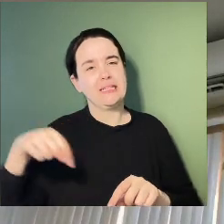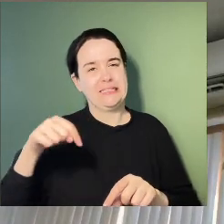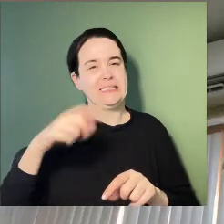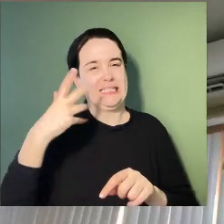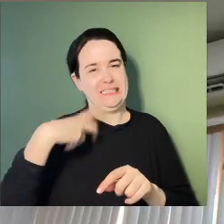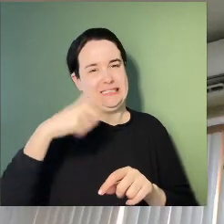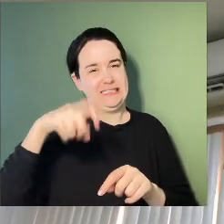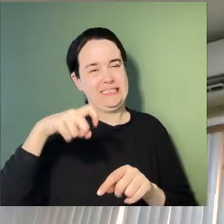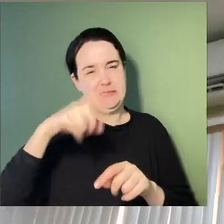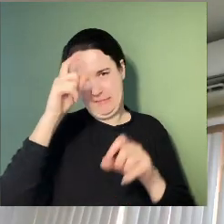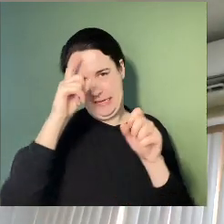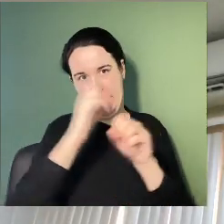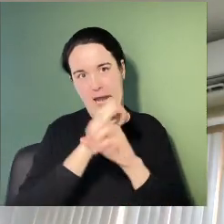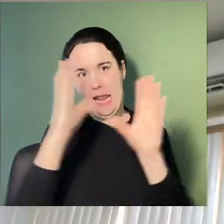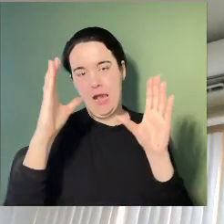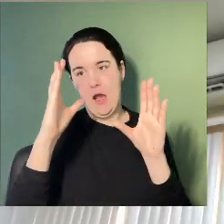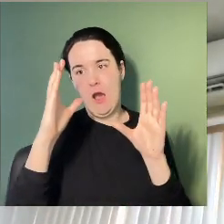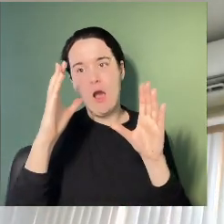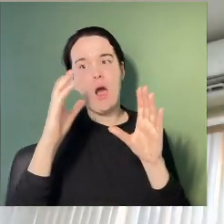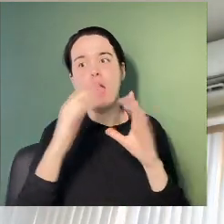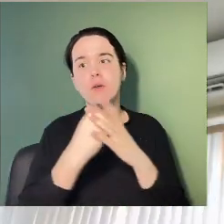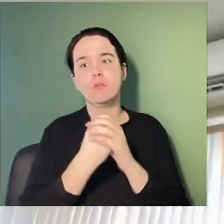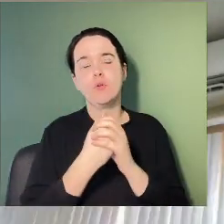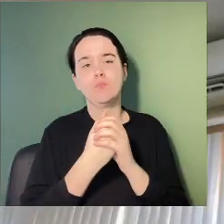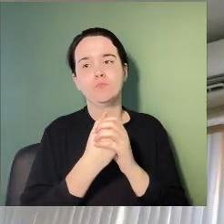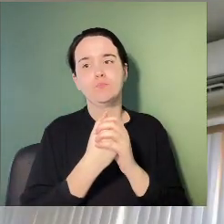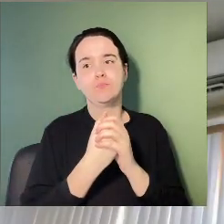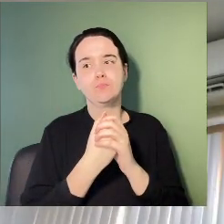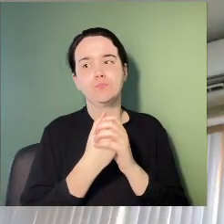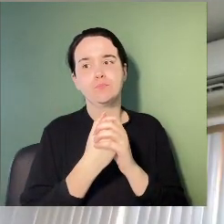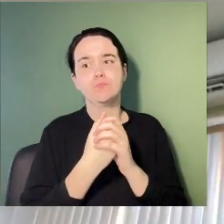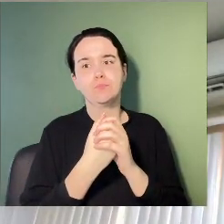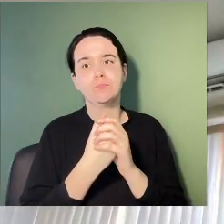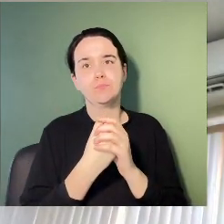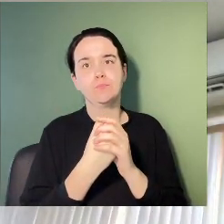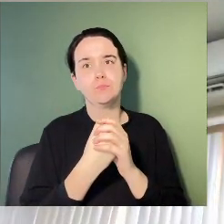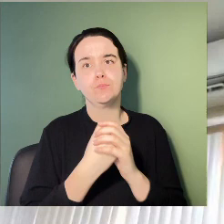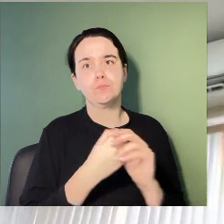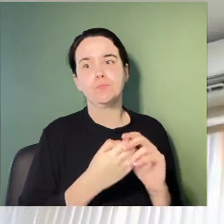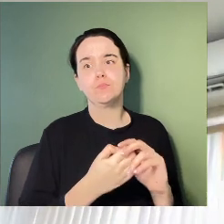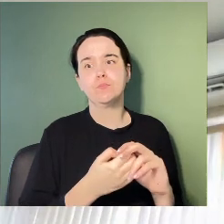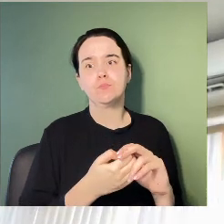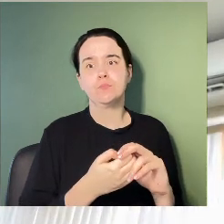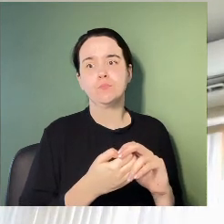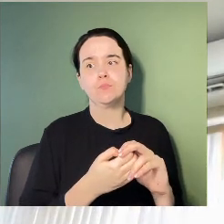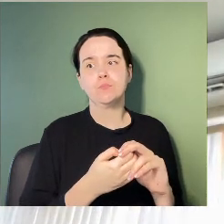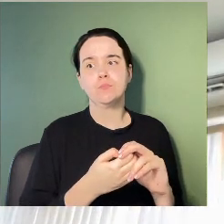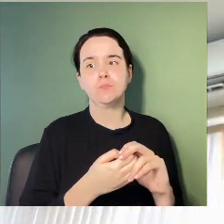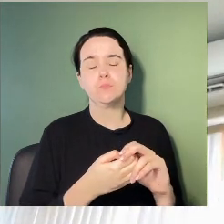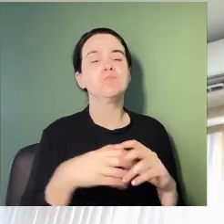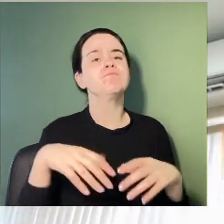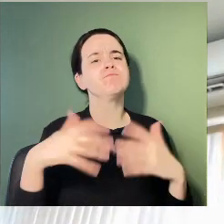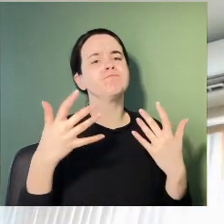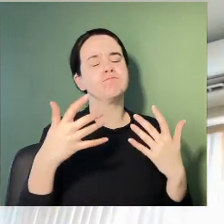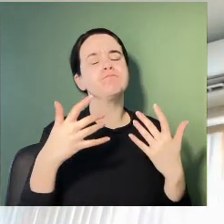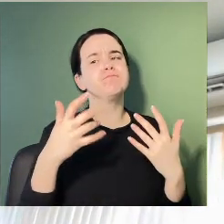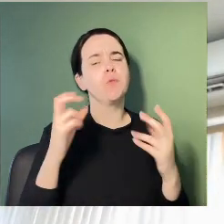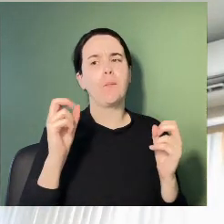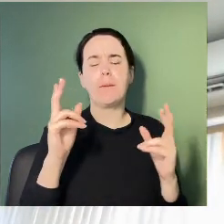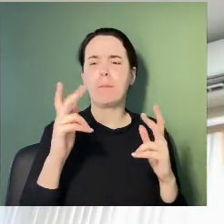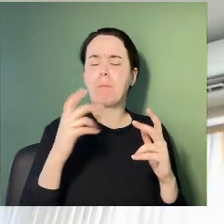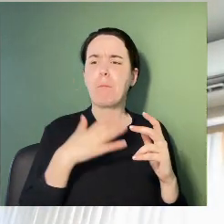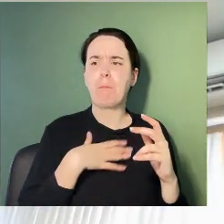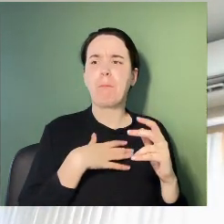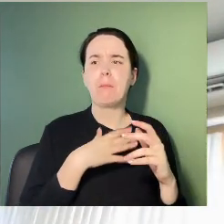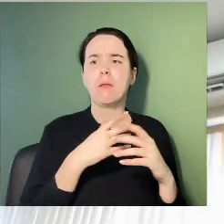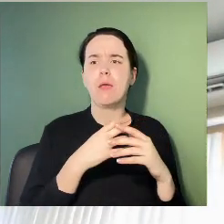knowing or trying to judge what's being said or not said. Okay, so like a similar way to how you have to declare kind of